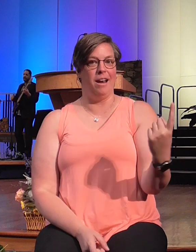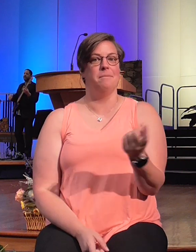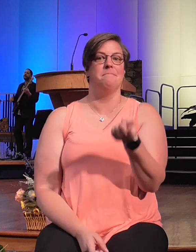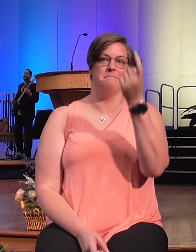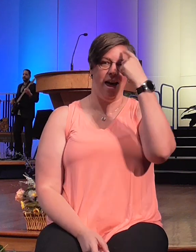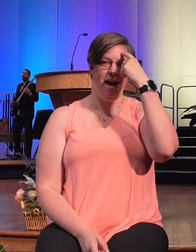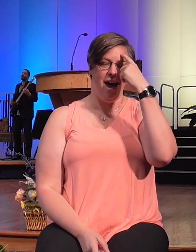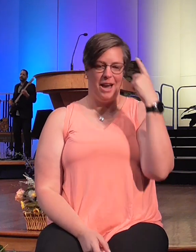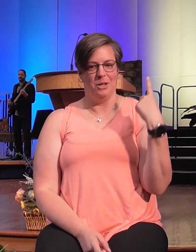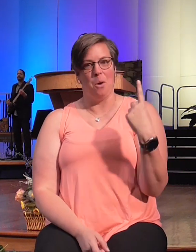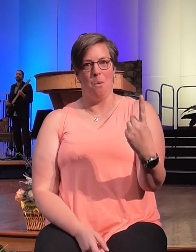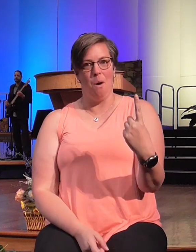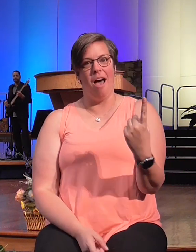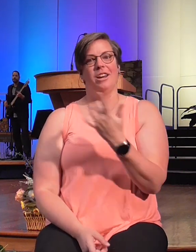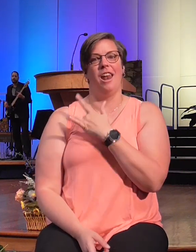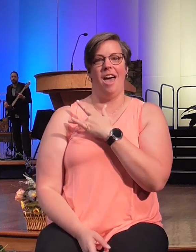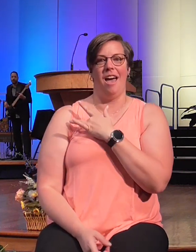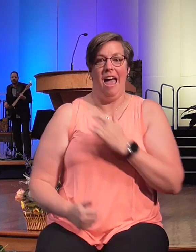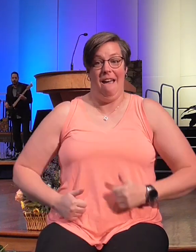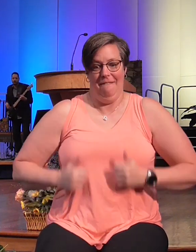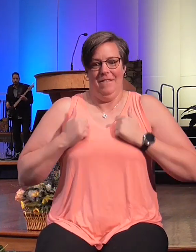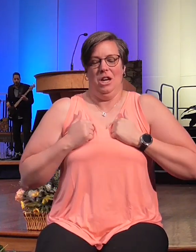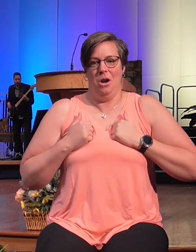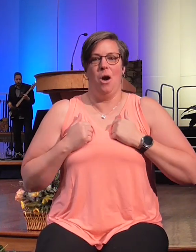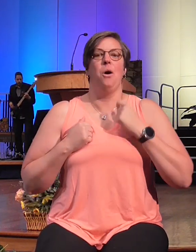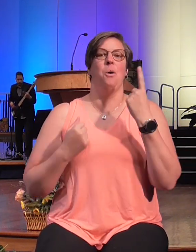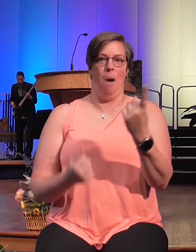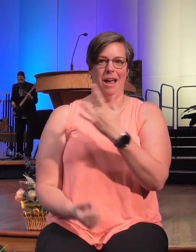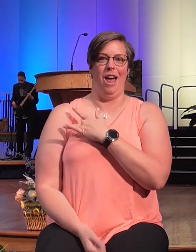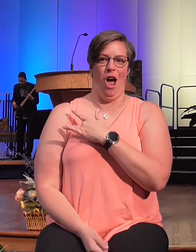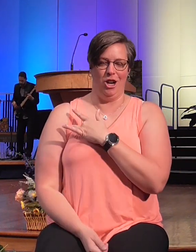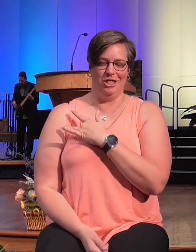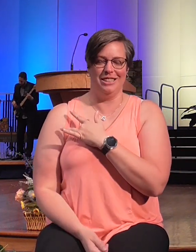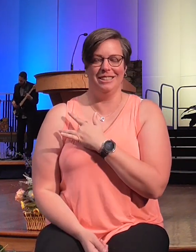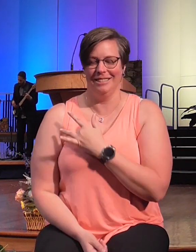One mind, one life, one